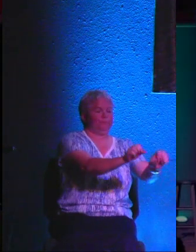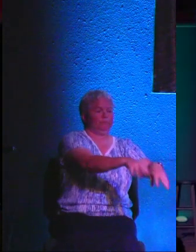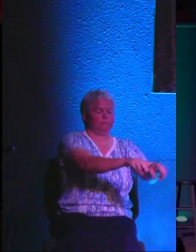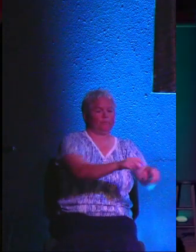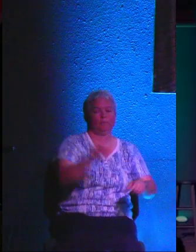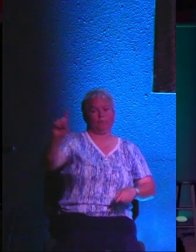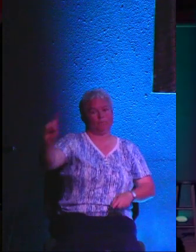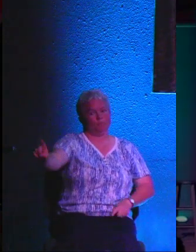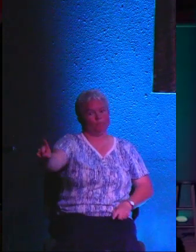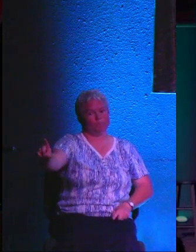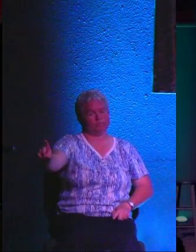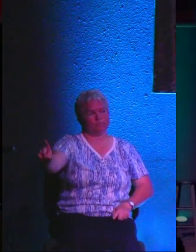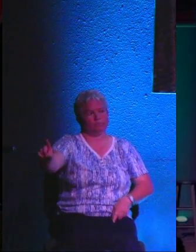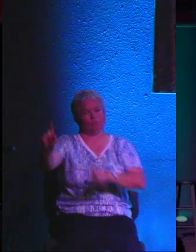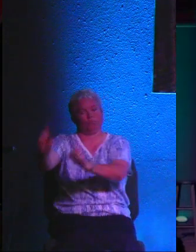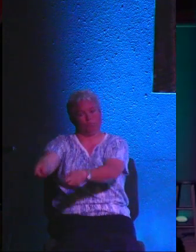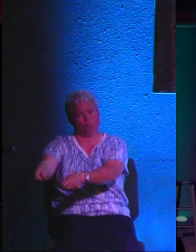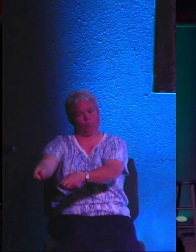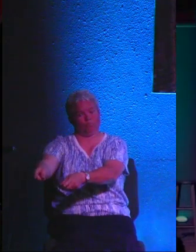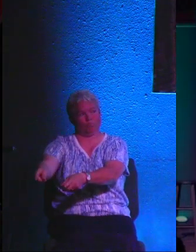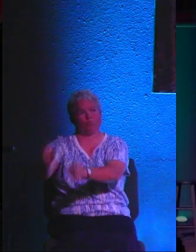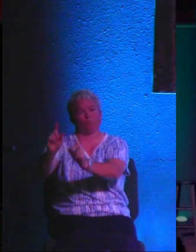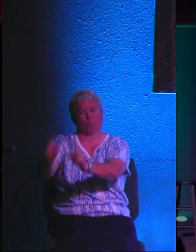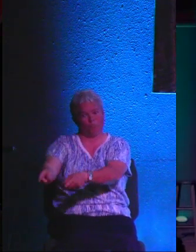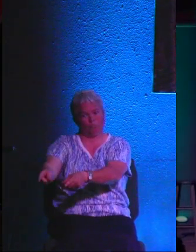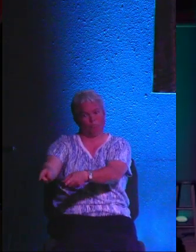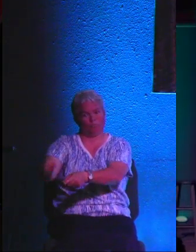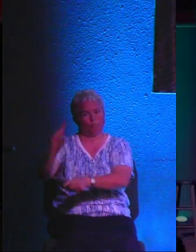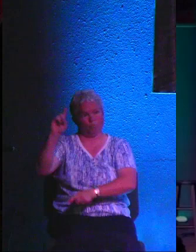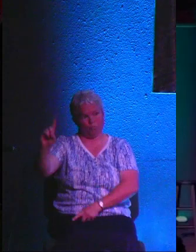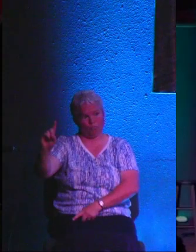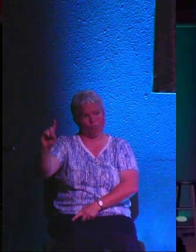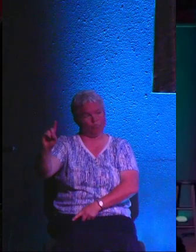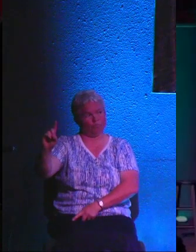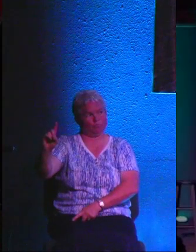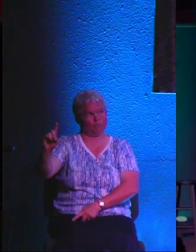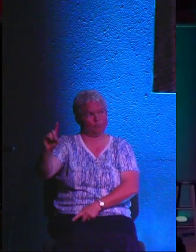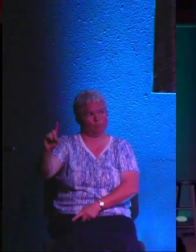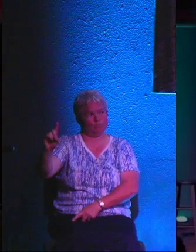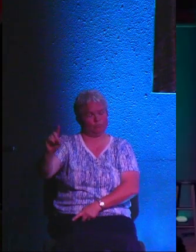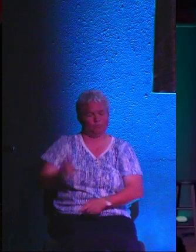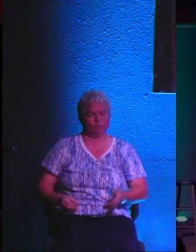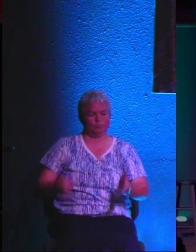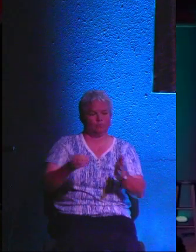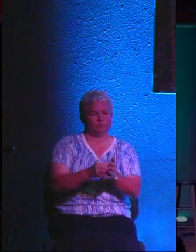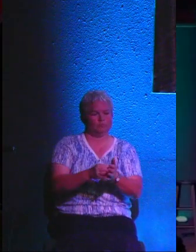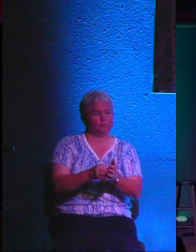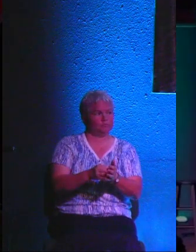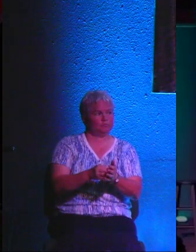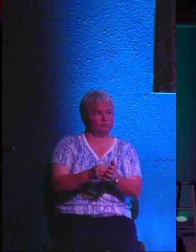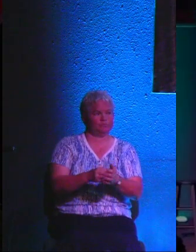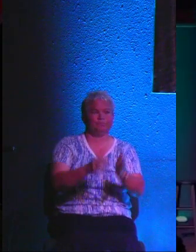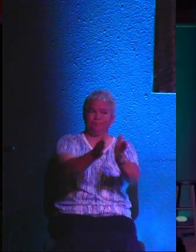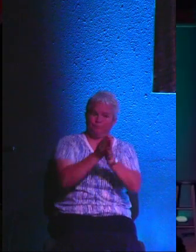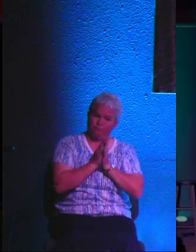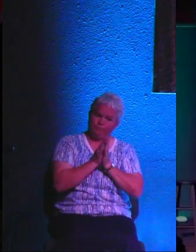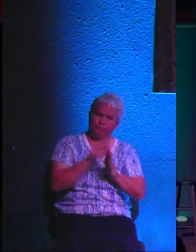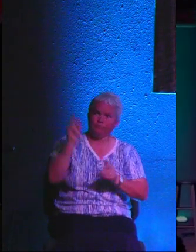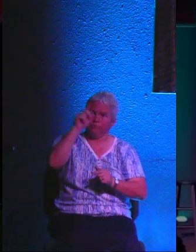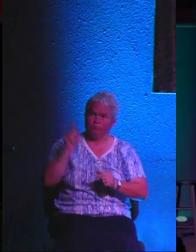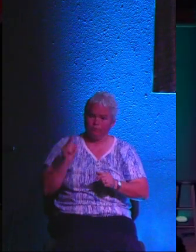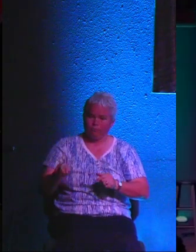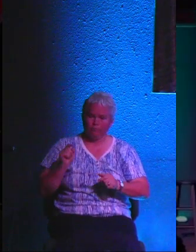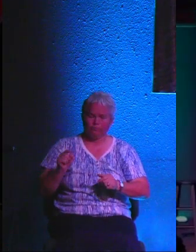paper and just one thing on the other side of the paper. Now, once you do that, I want you to ask yourself